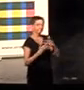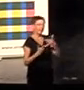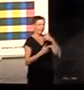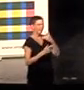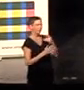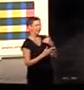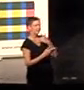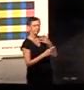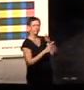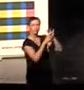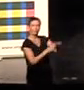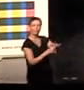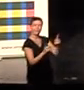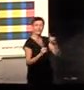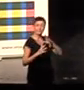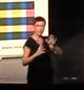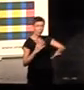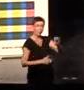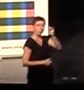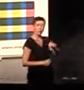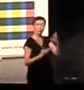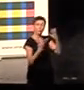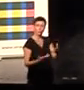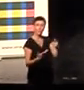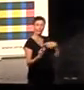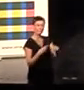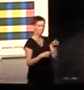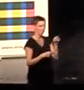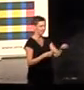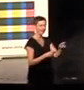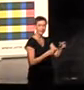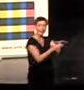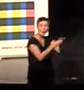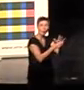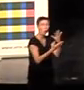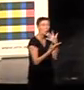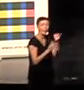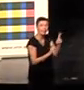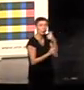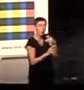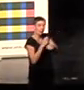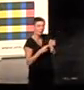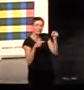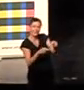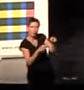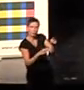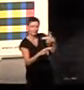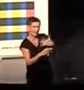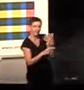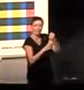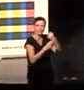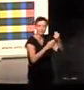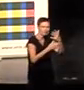sfeer use of overgewicht to day for being een gat bed of cherrys we zitten nu laat de john de richting